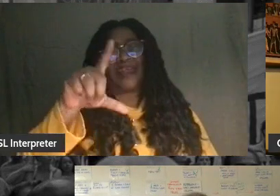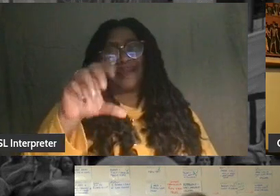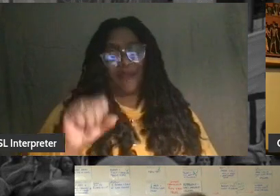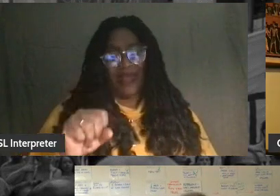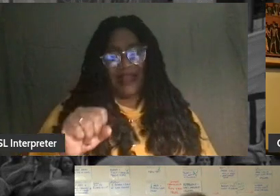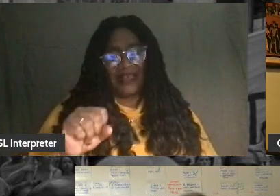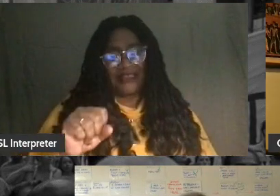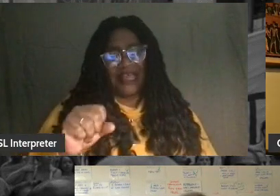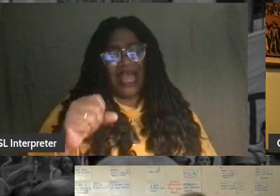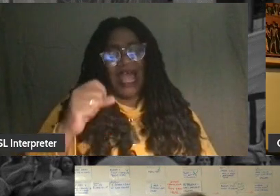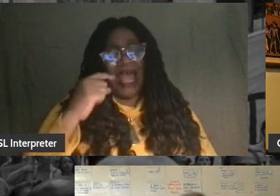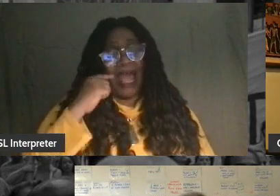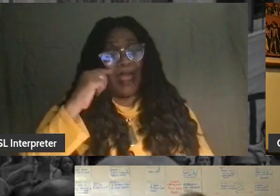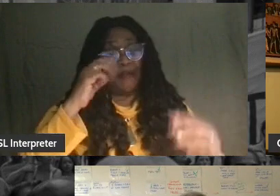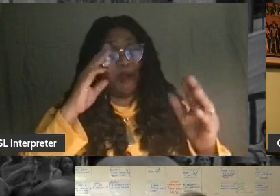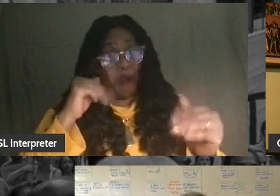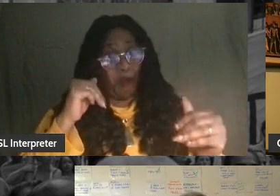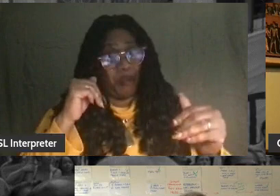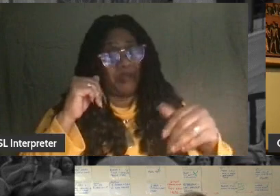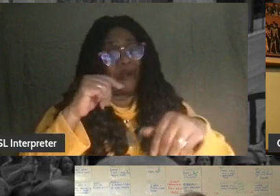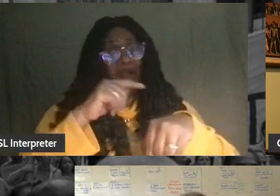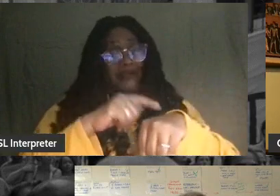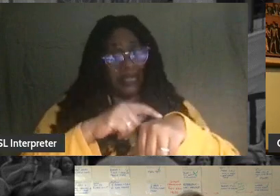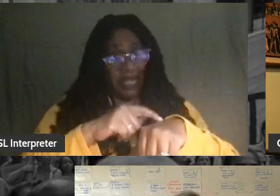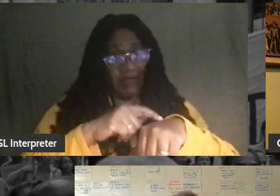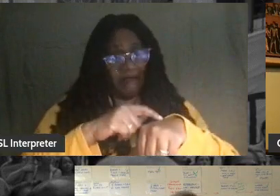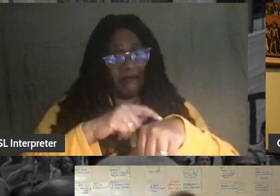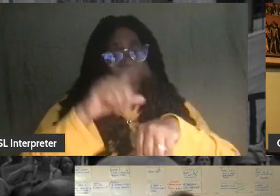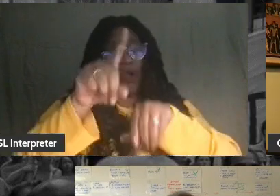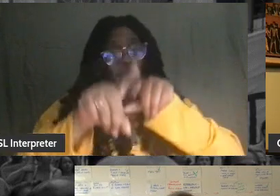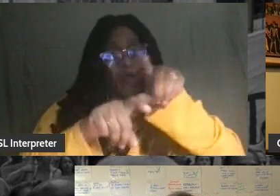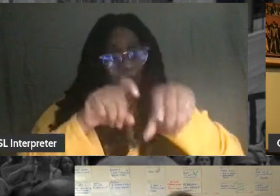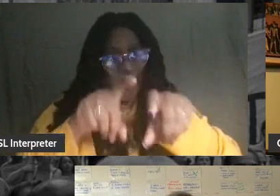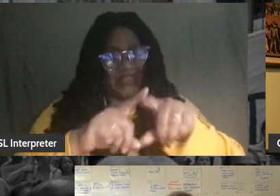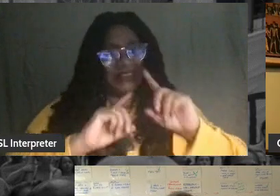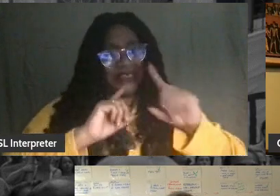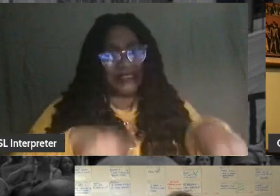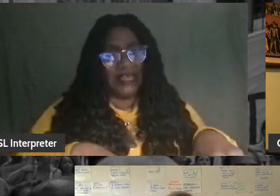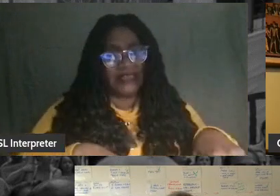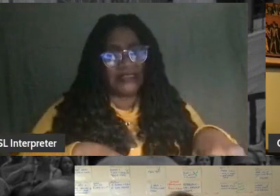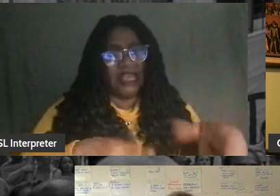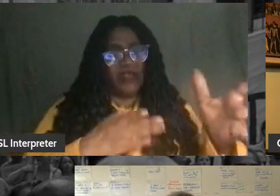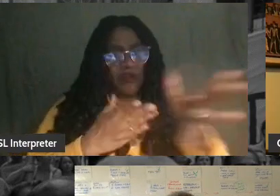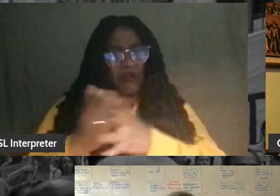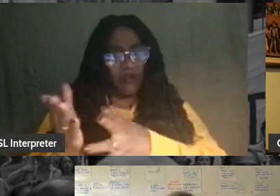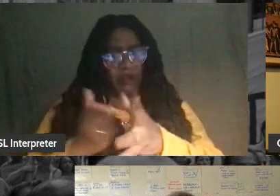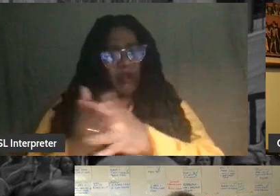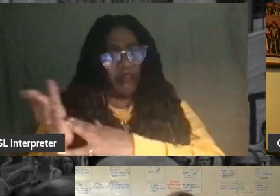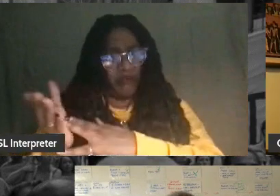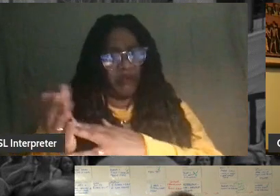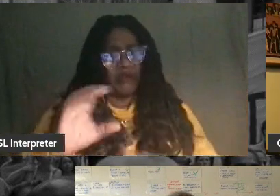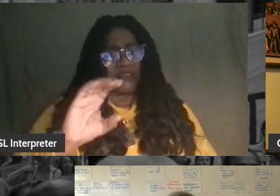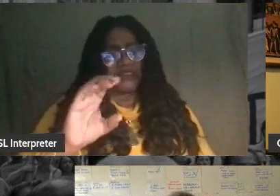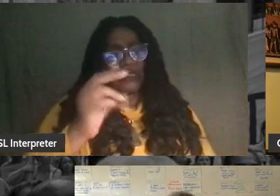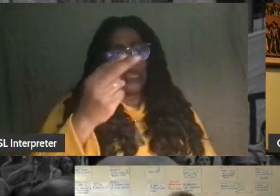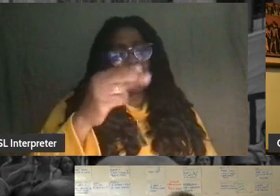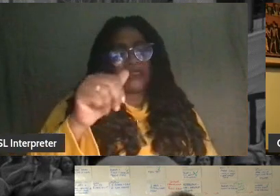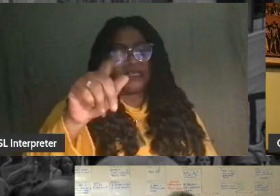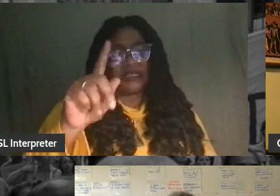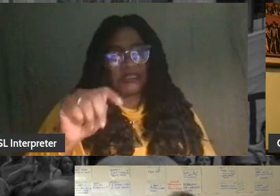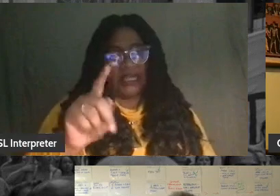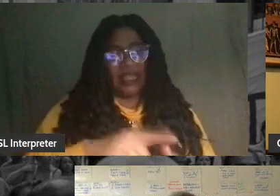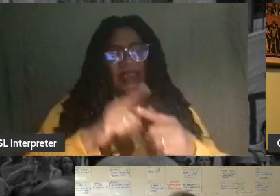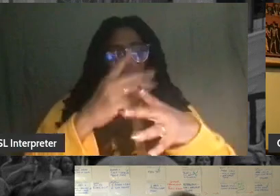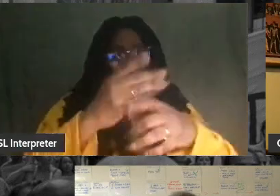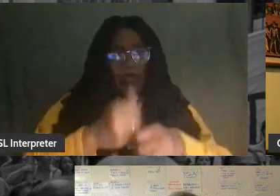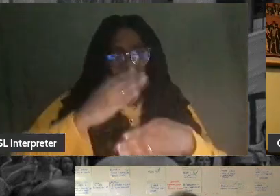for some Q&A so you can ask some questions, which I believe you can direct to the producer through chat, who will then forward the questions to me